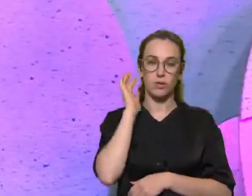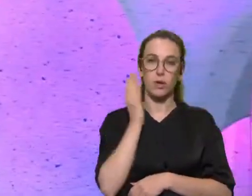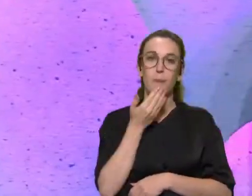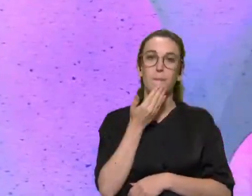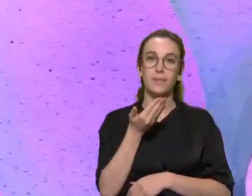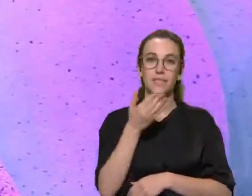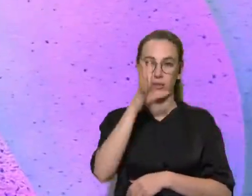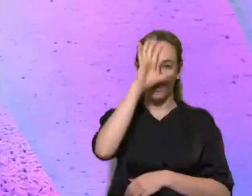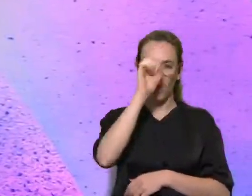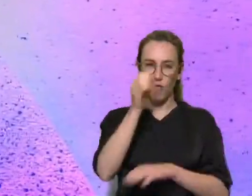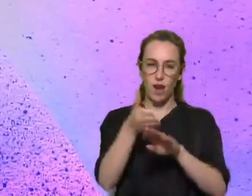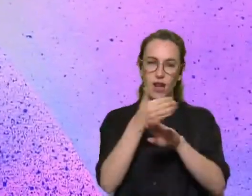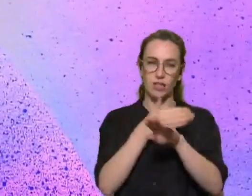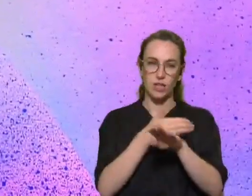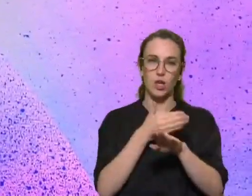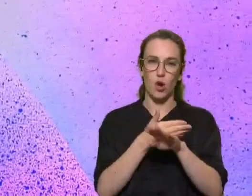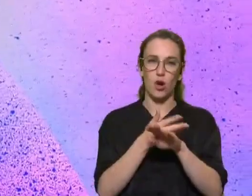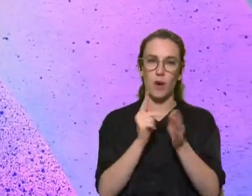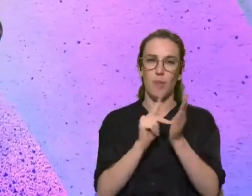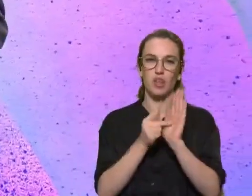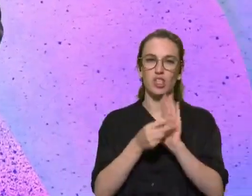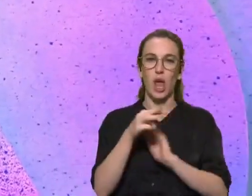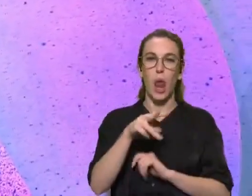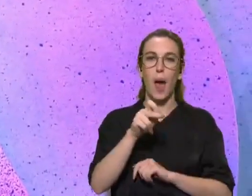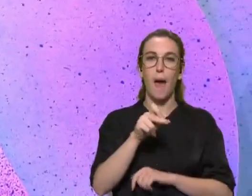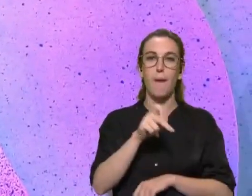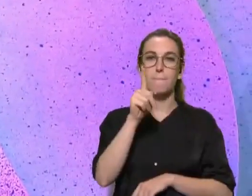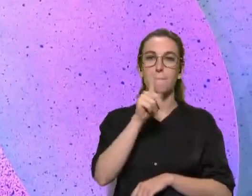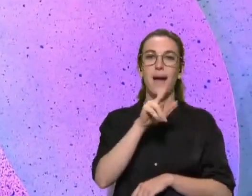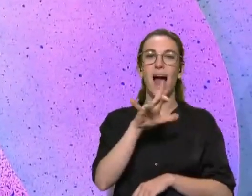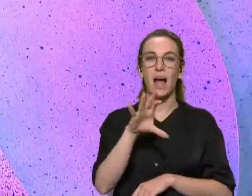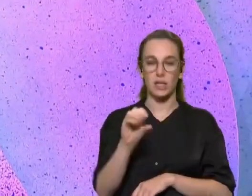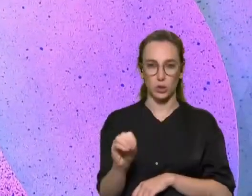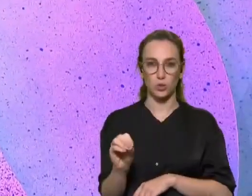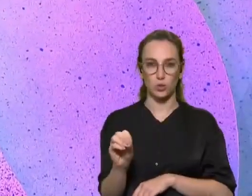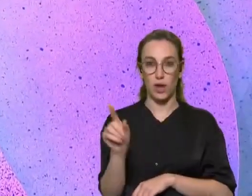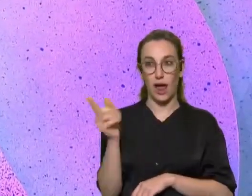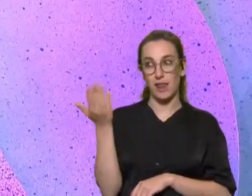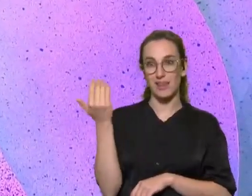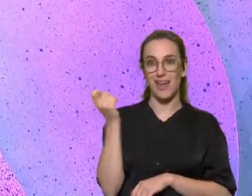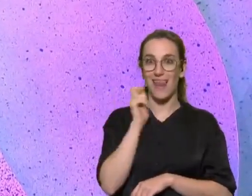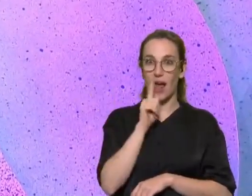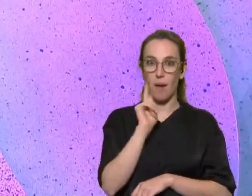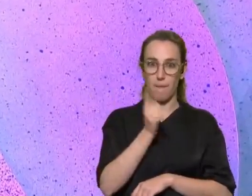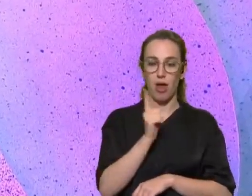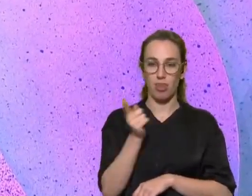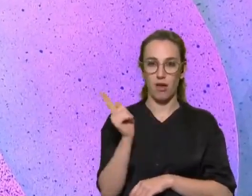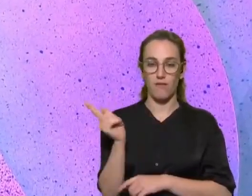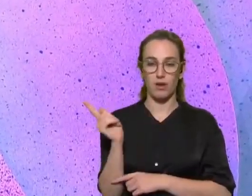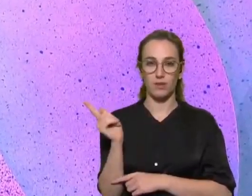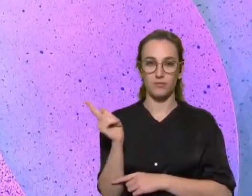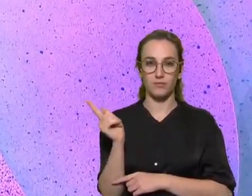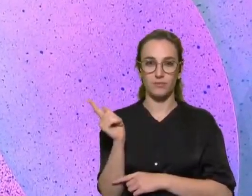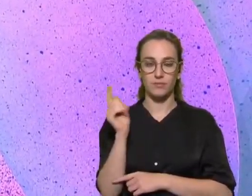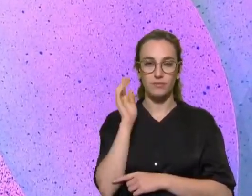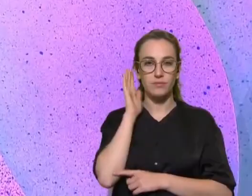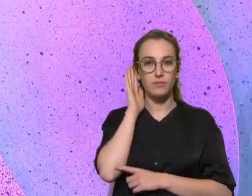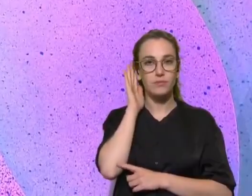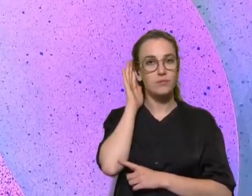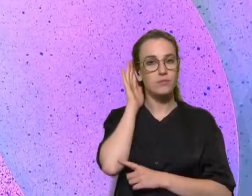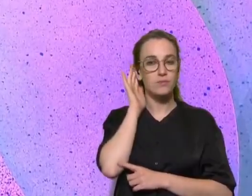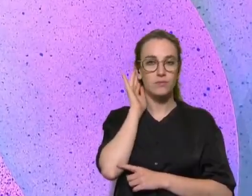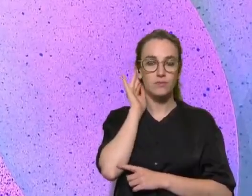this was a request by the previous government, American Pilar, who was responsible for this at the time.